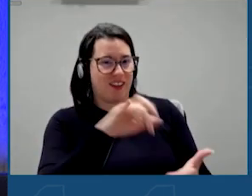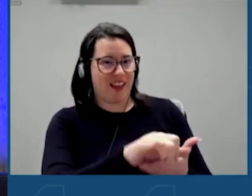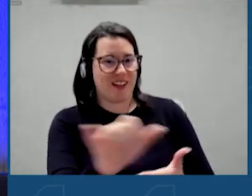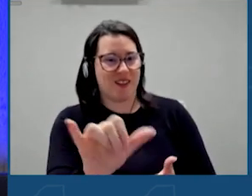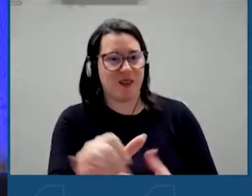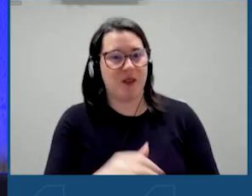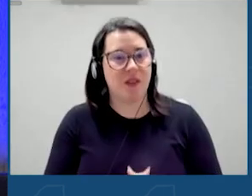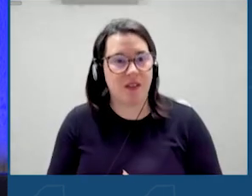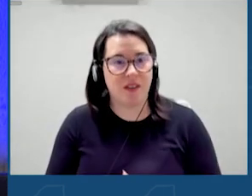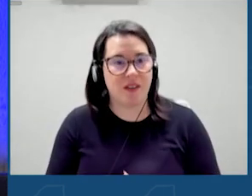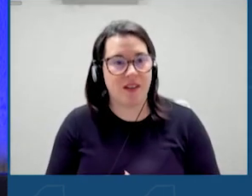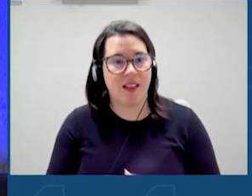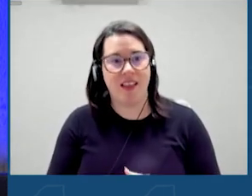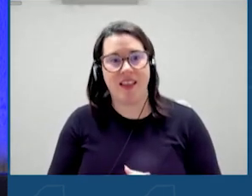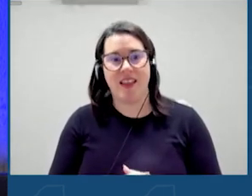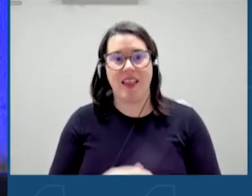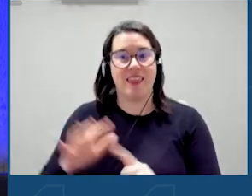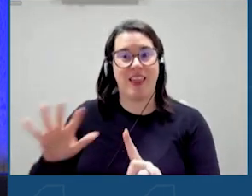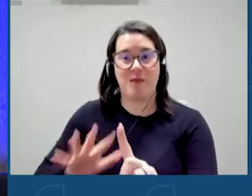They follow me everywhere.